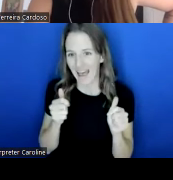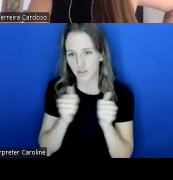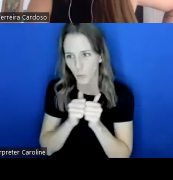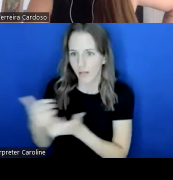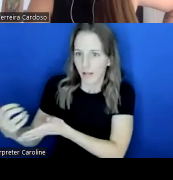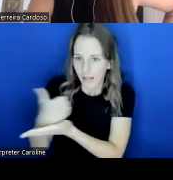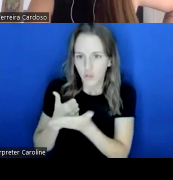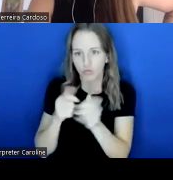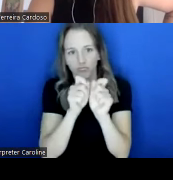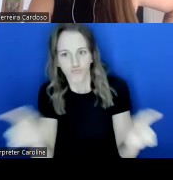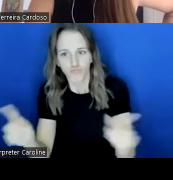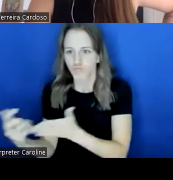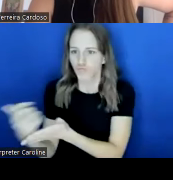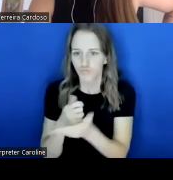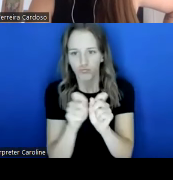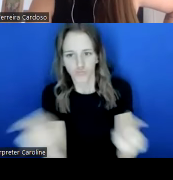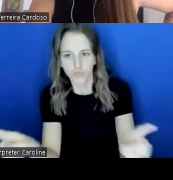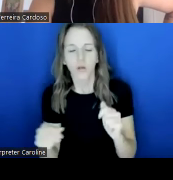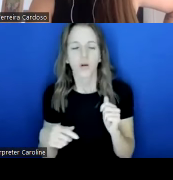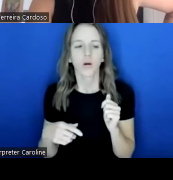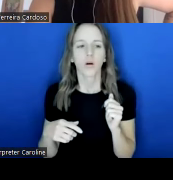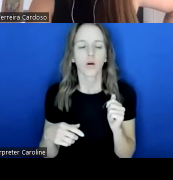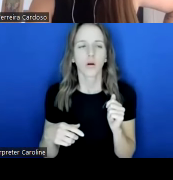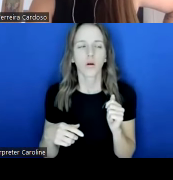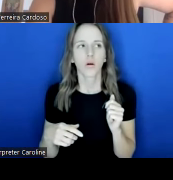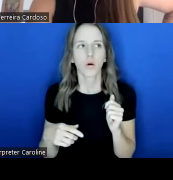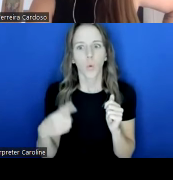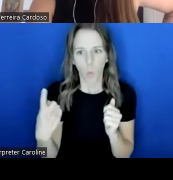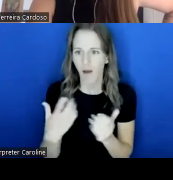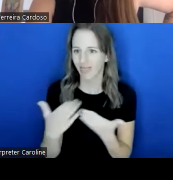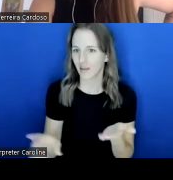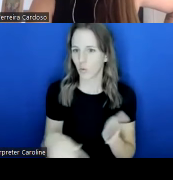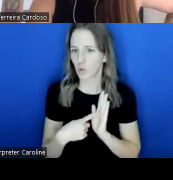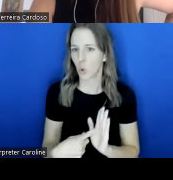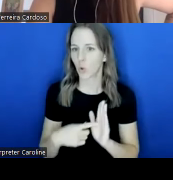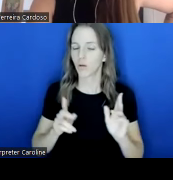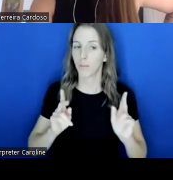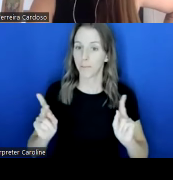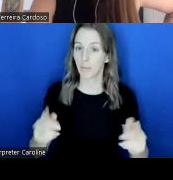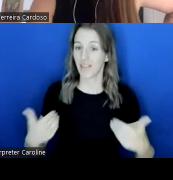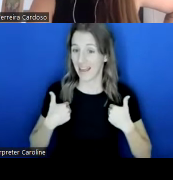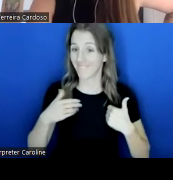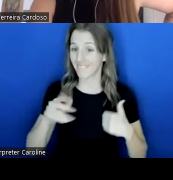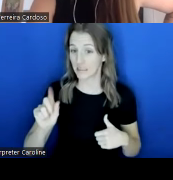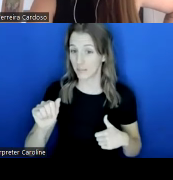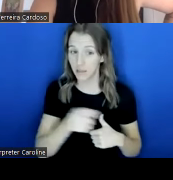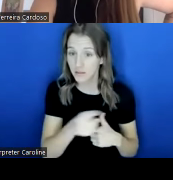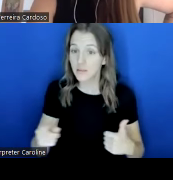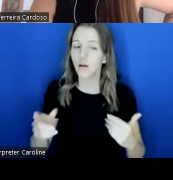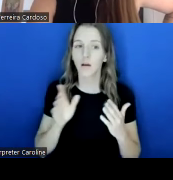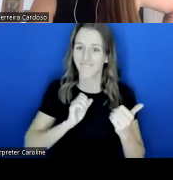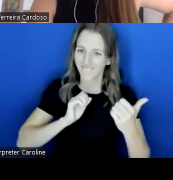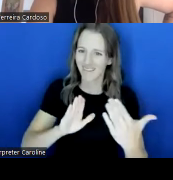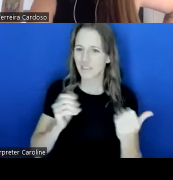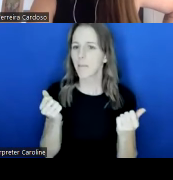of the things that we illustrated was that people with disabilities face many unique barriers